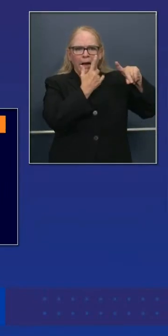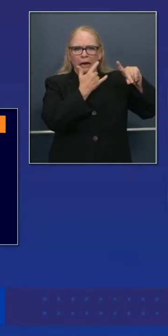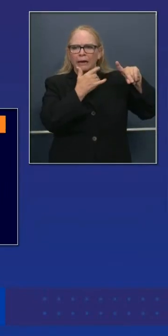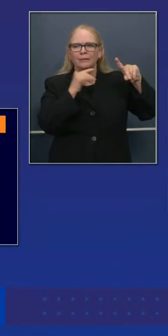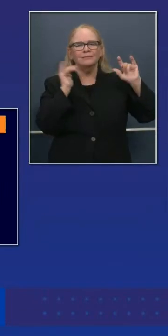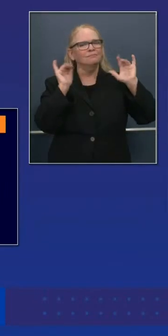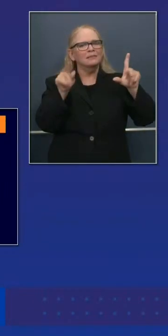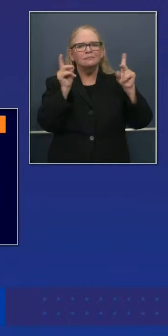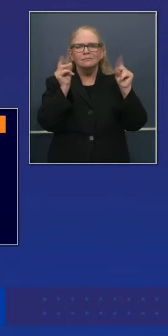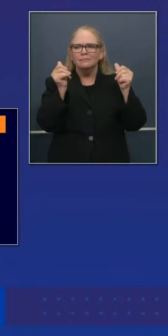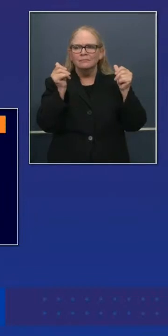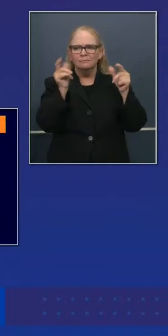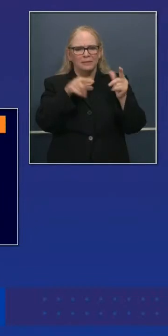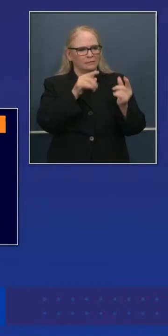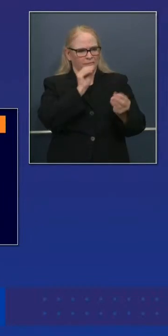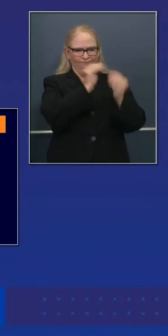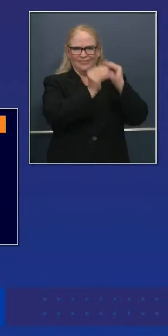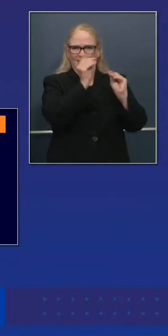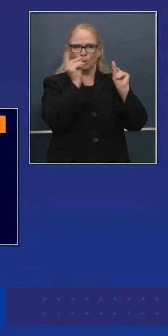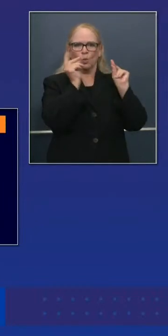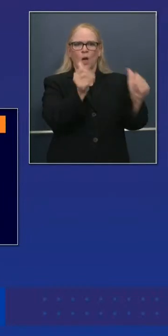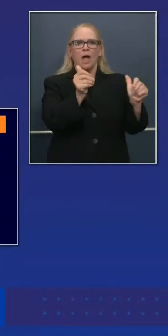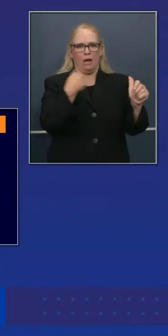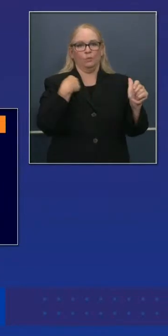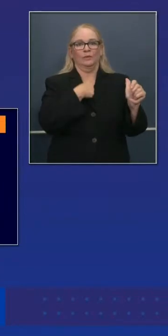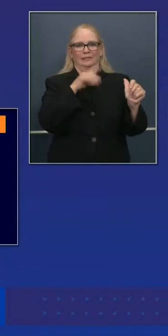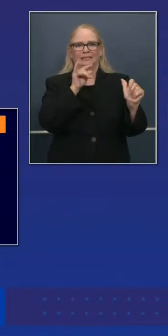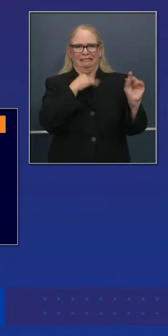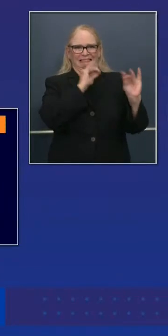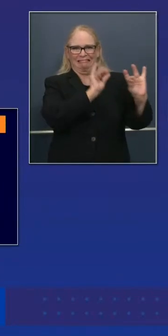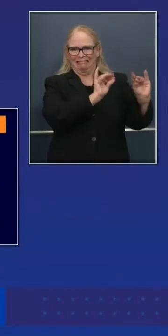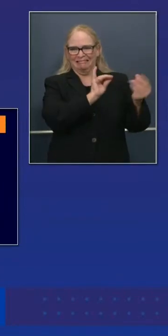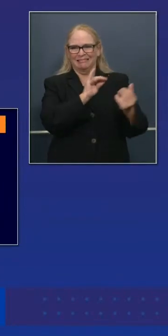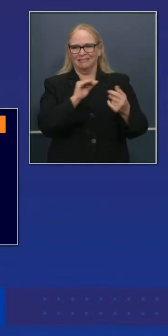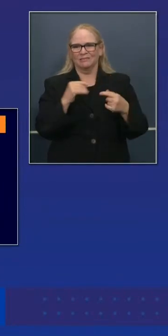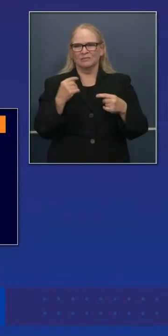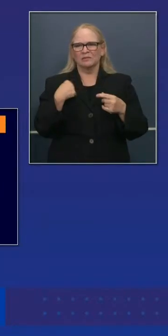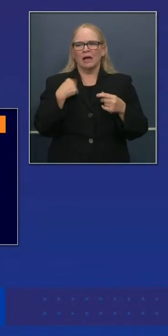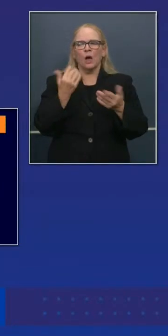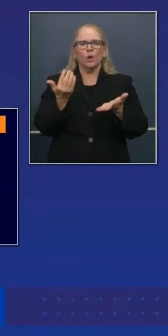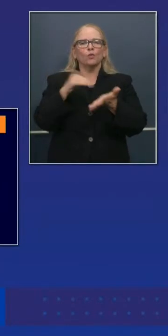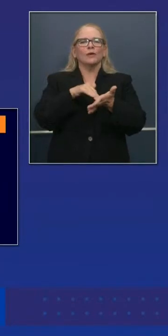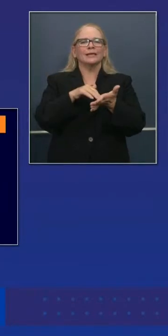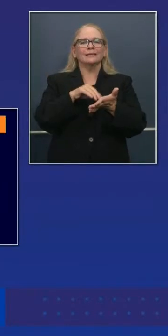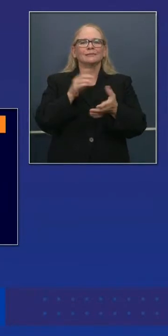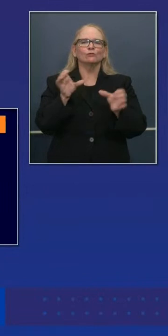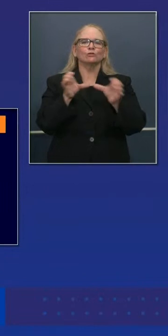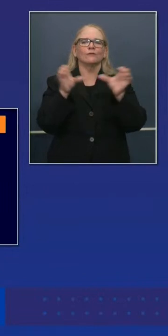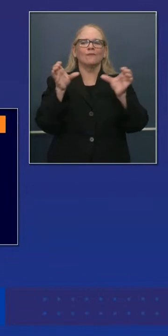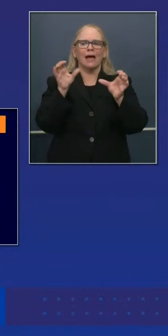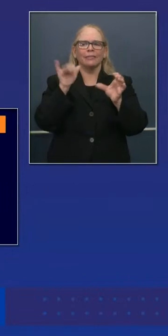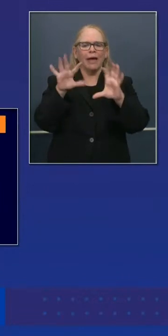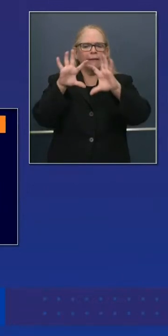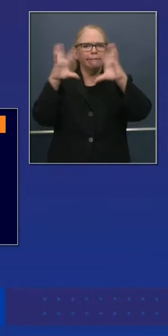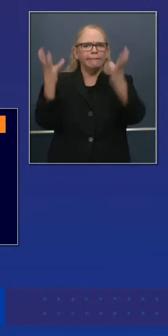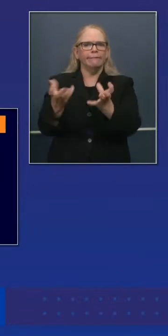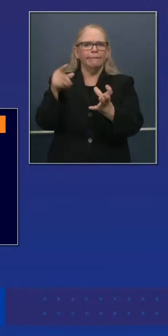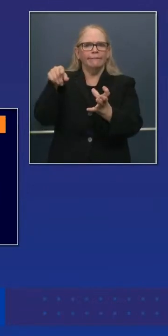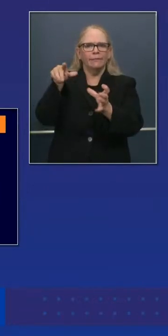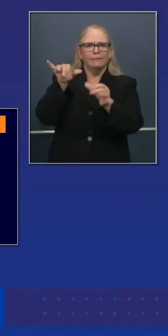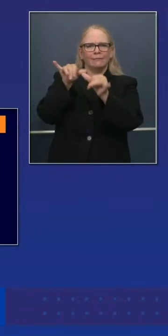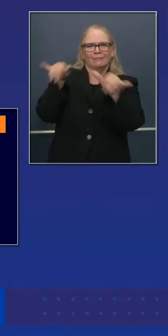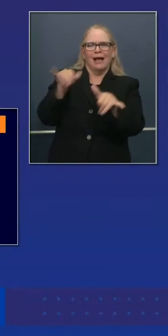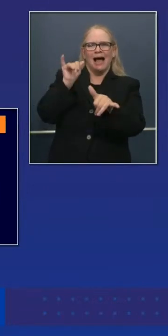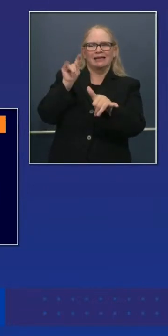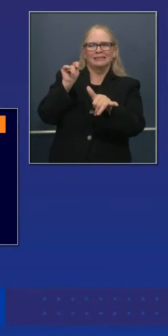immediately. Certain other things like renewing certificates to make sure that the data flows in properly to the state. Those